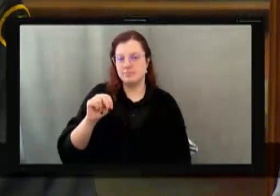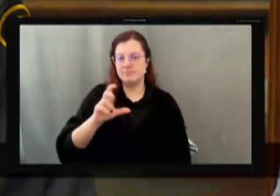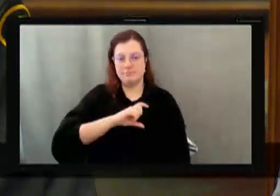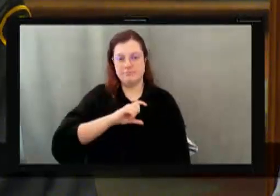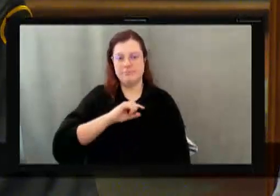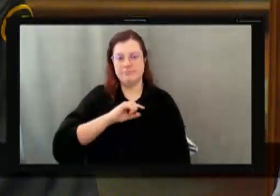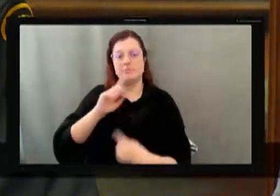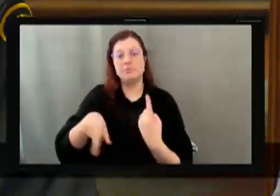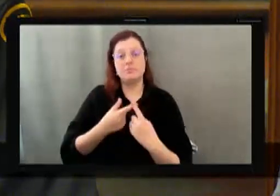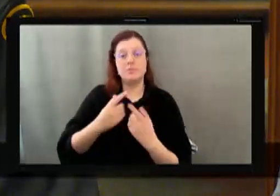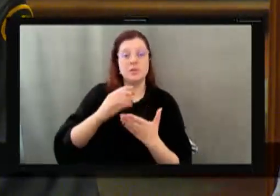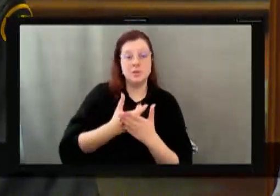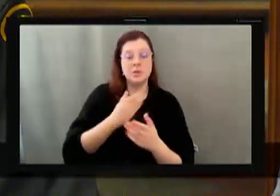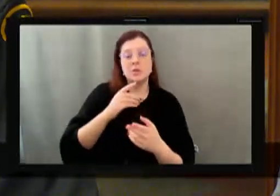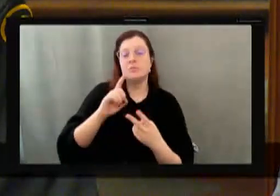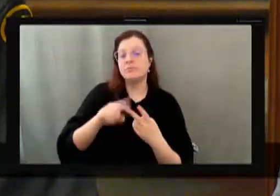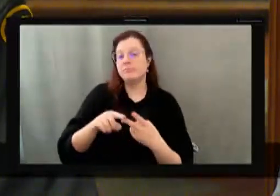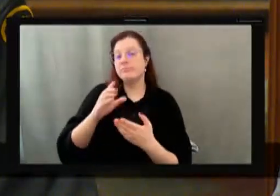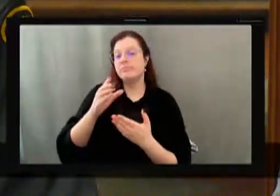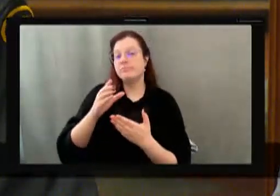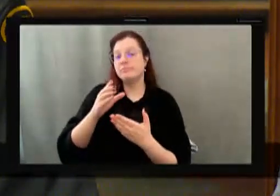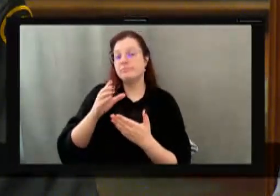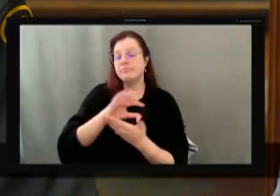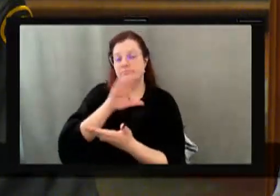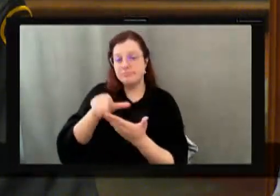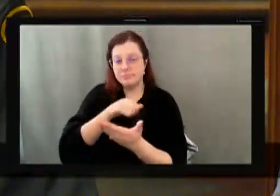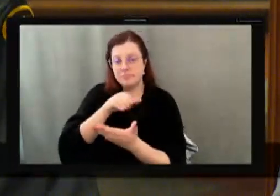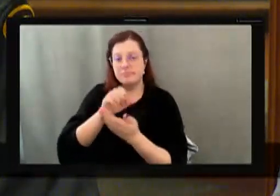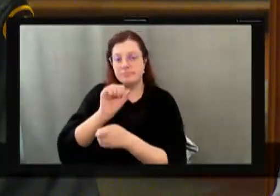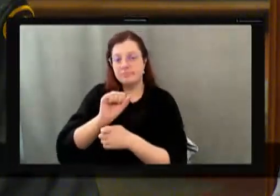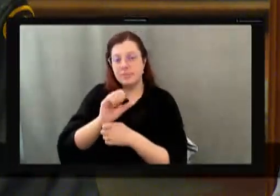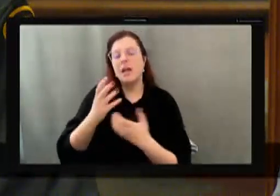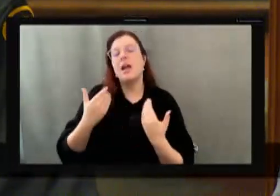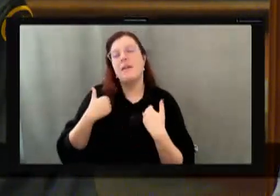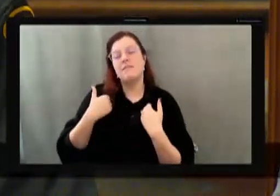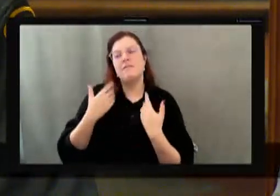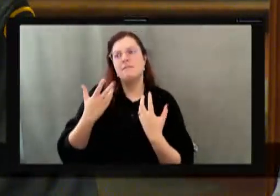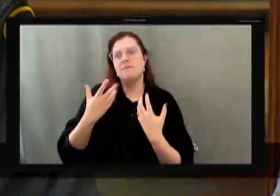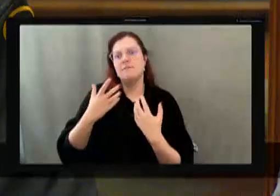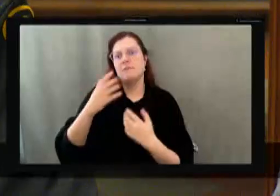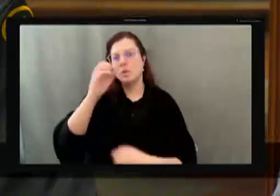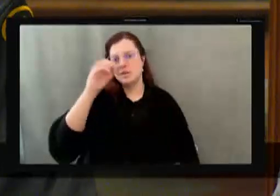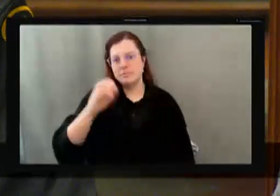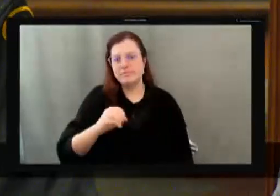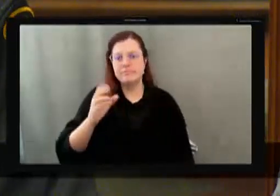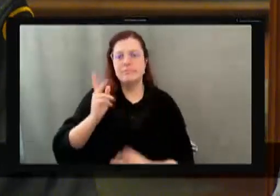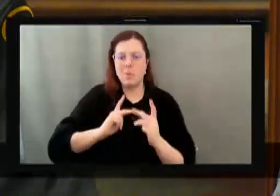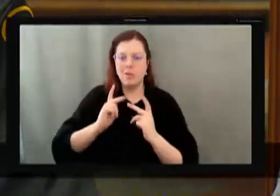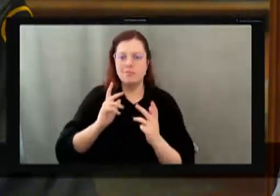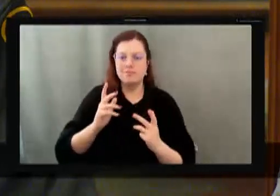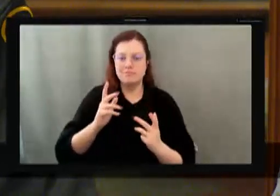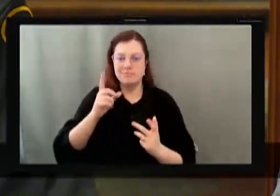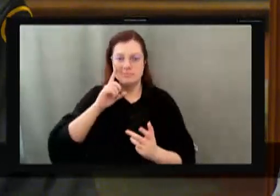to mid-career, you always have a percentage of individuals that find either the work pace of a suburban